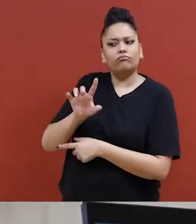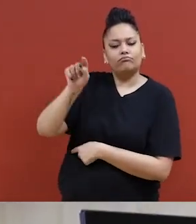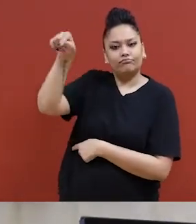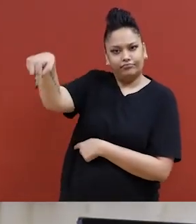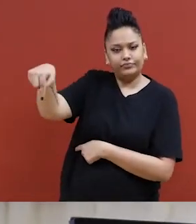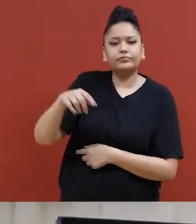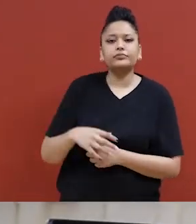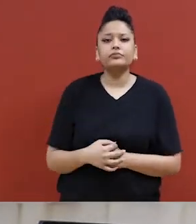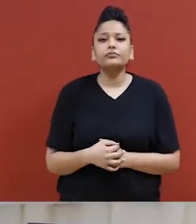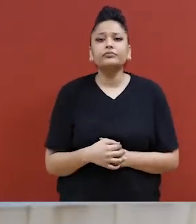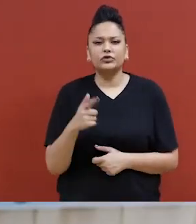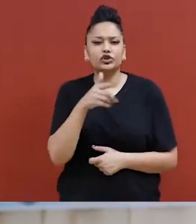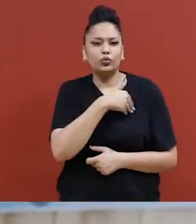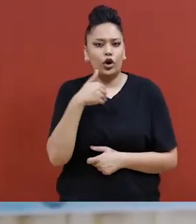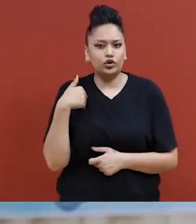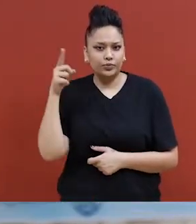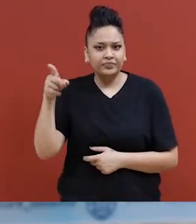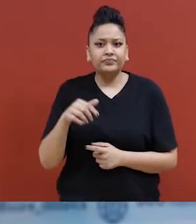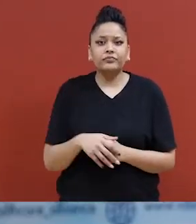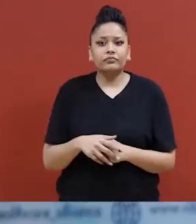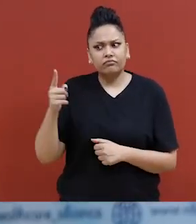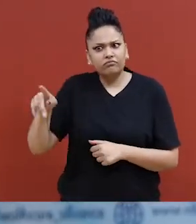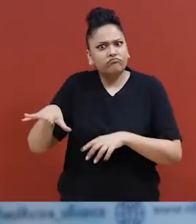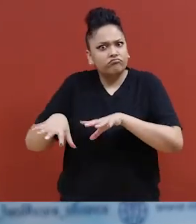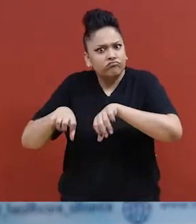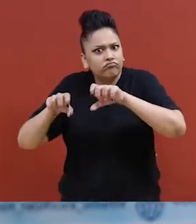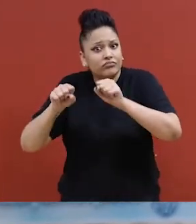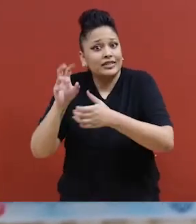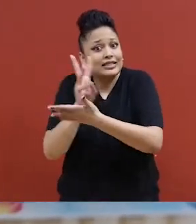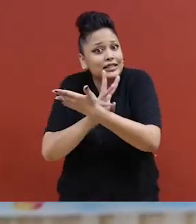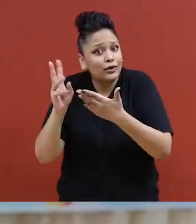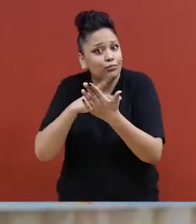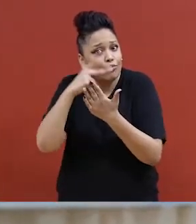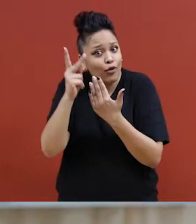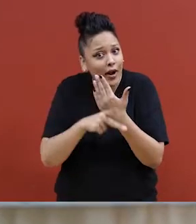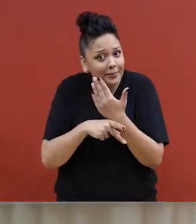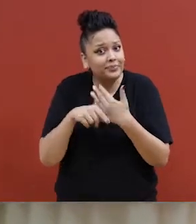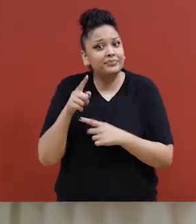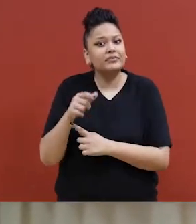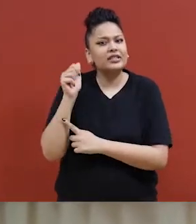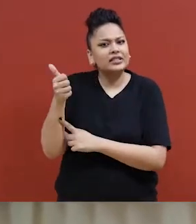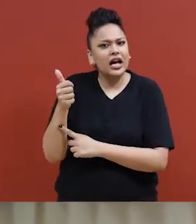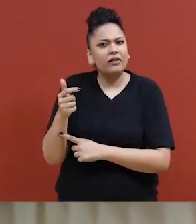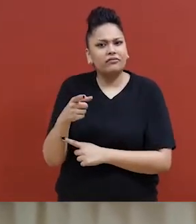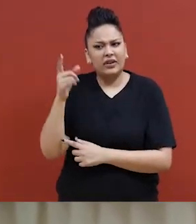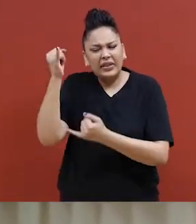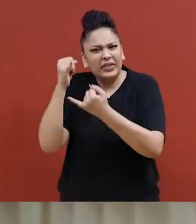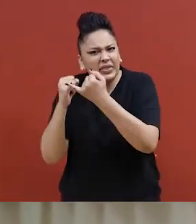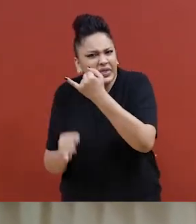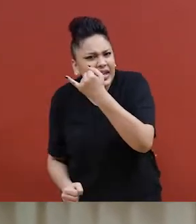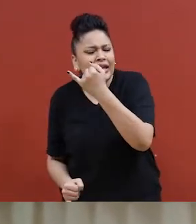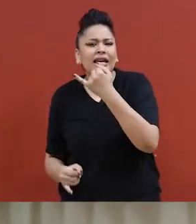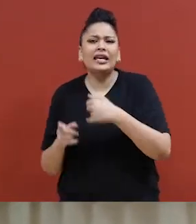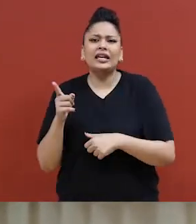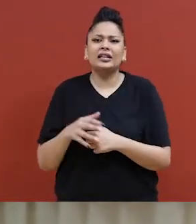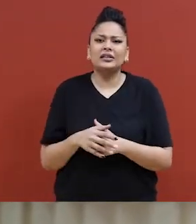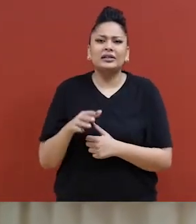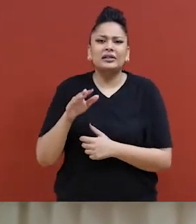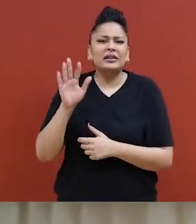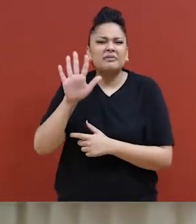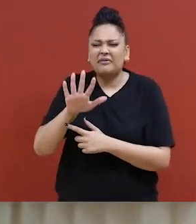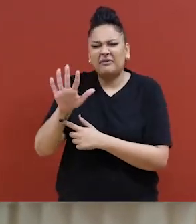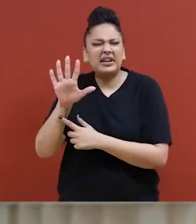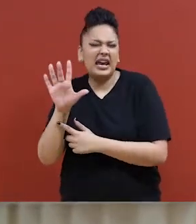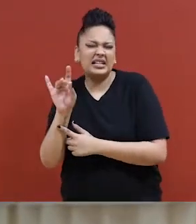Toronto who was on a 6-week program. She was what I would say willowy. She was about